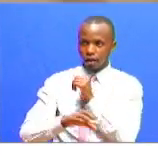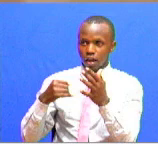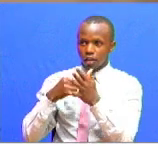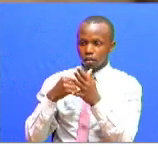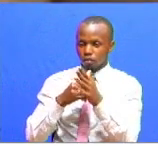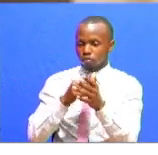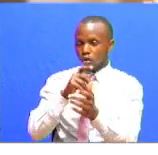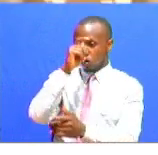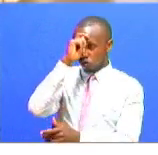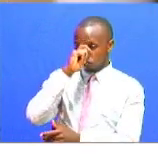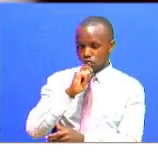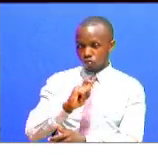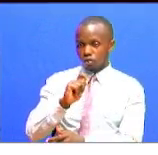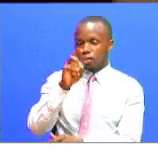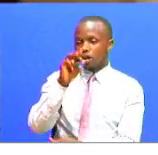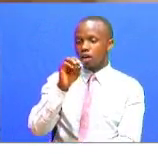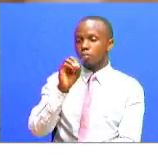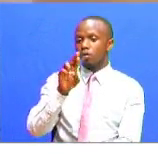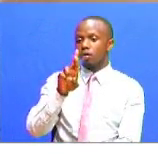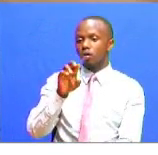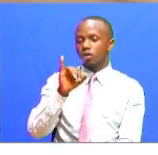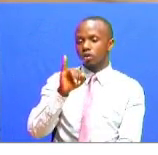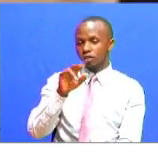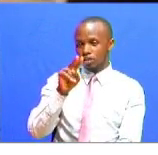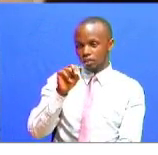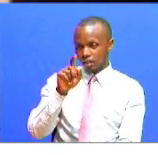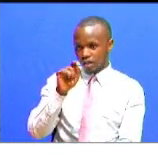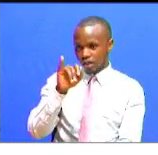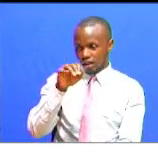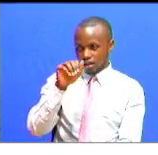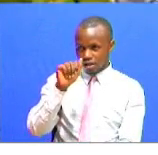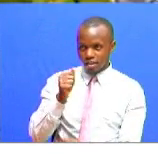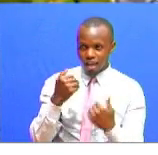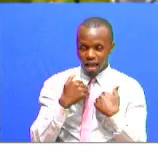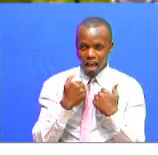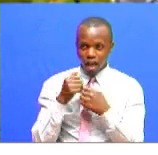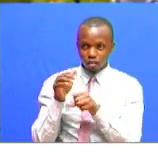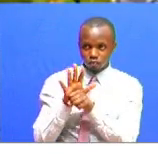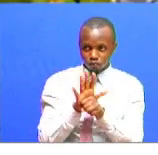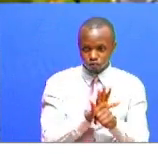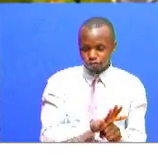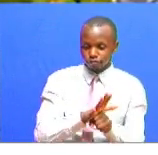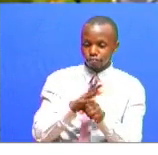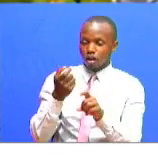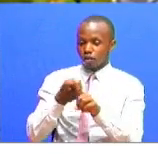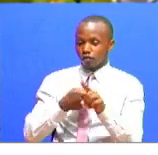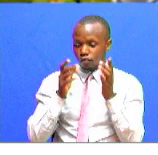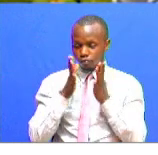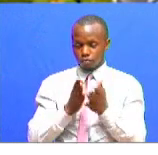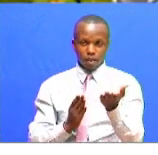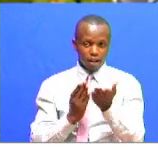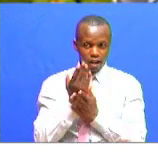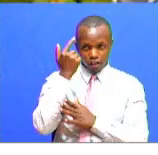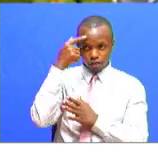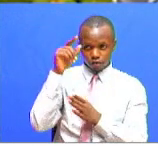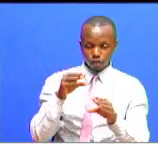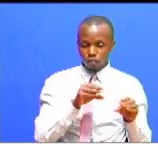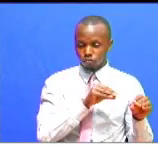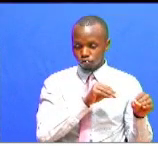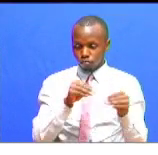Tunisia, Mauritania, and Libya, have sparked criticism from human rights groups concerned about the treatment of